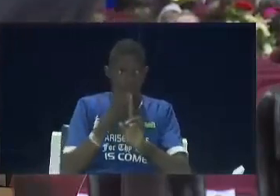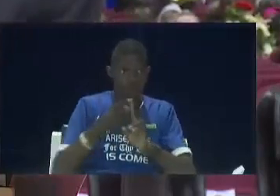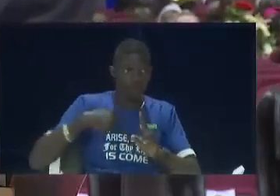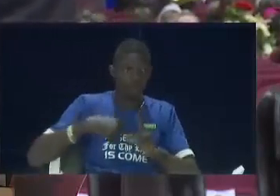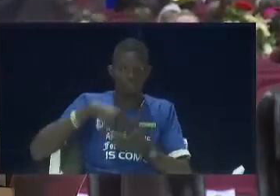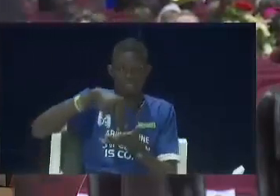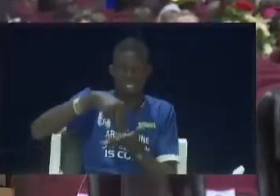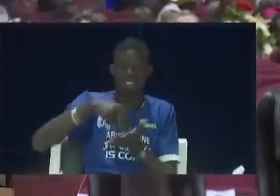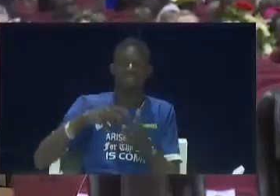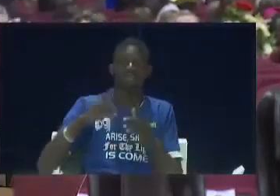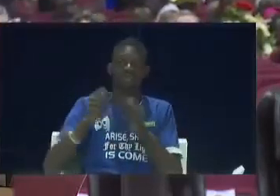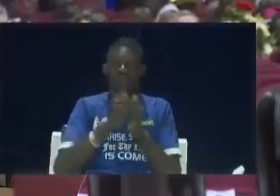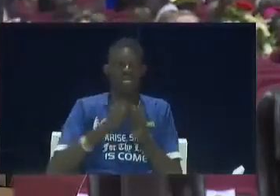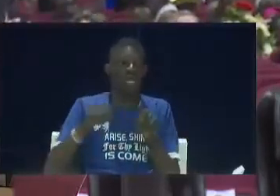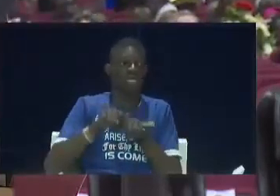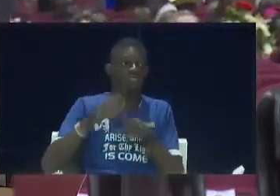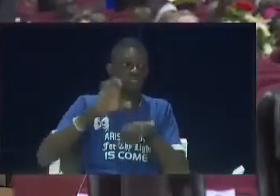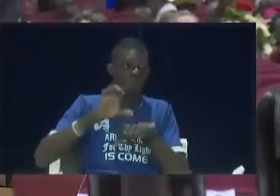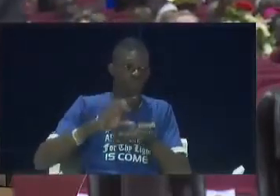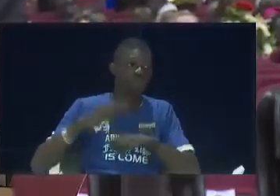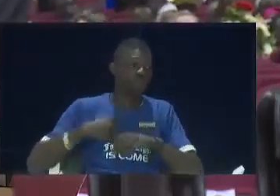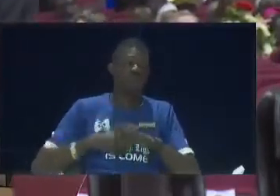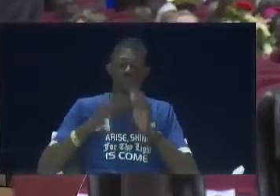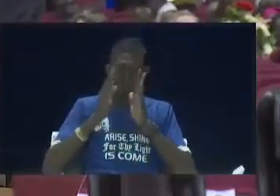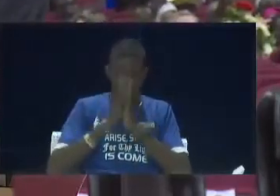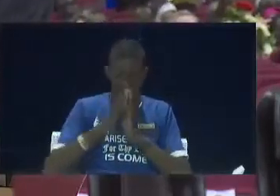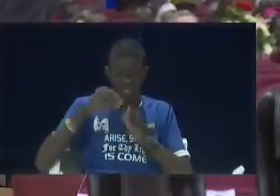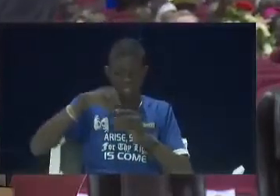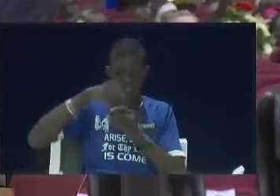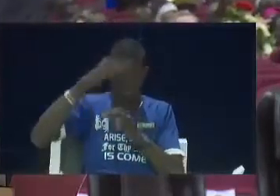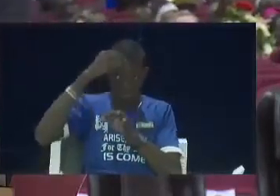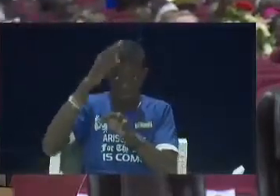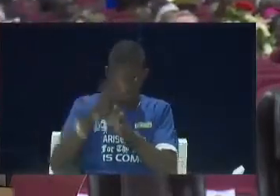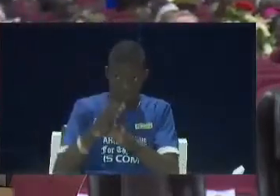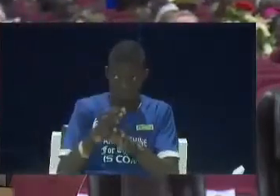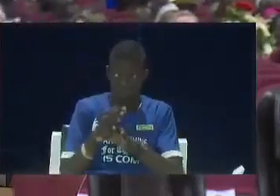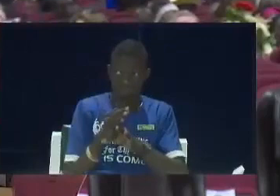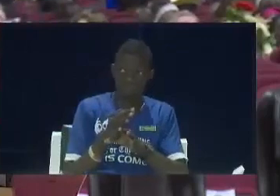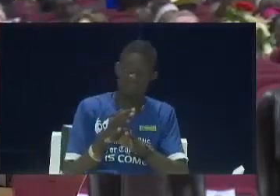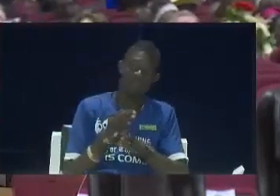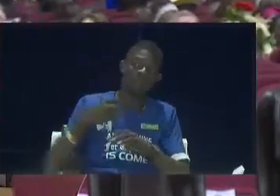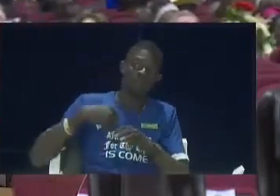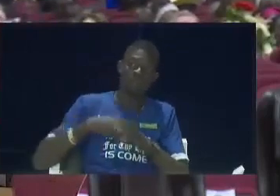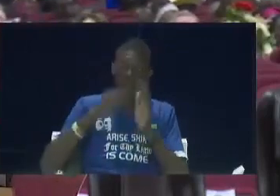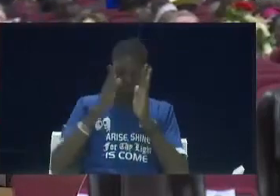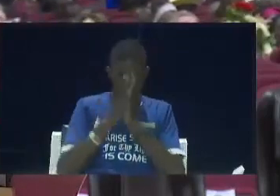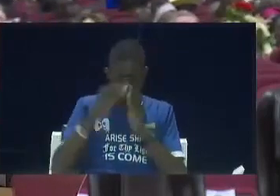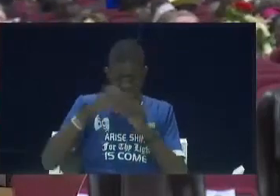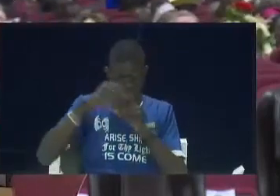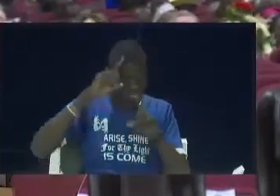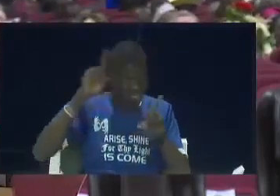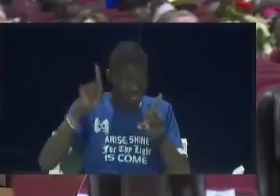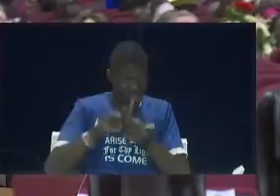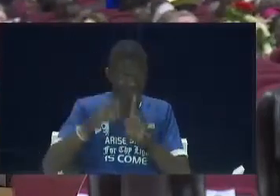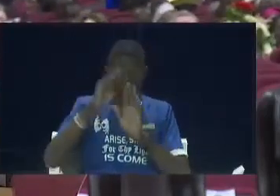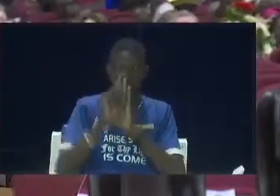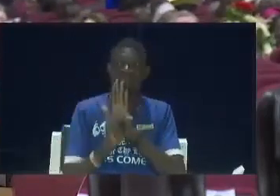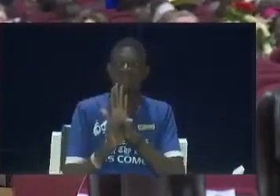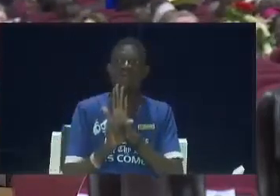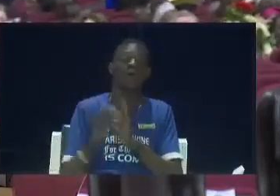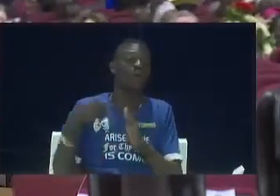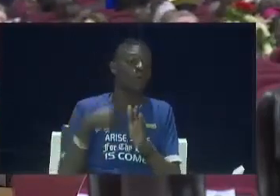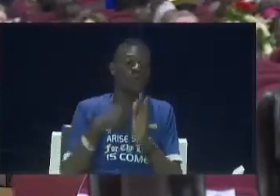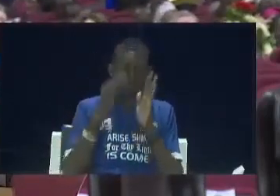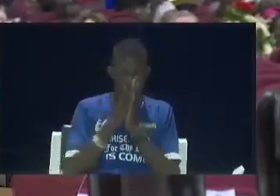as a church and we pray in faith and we pray in agreement, we